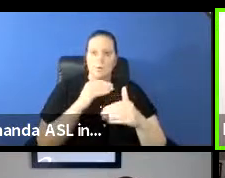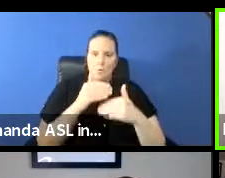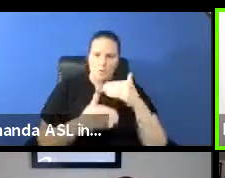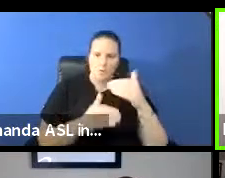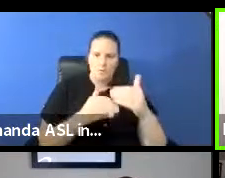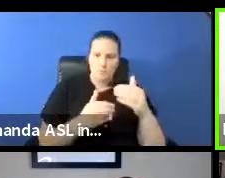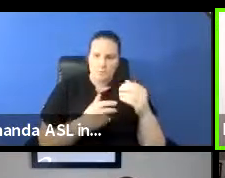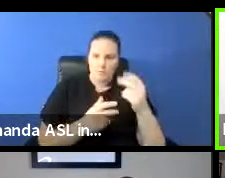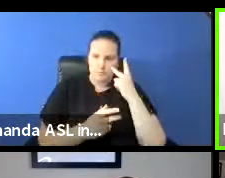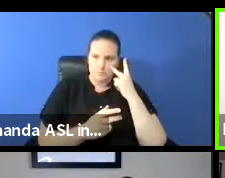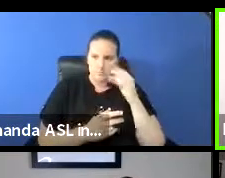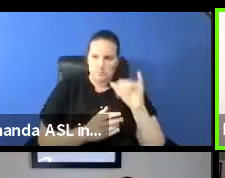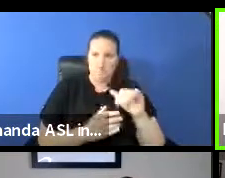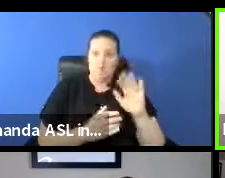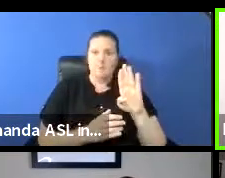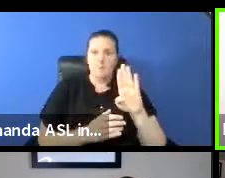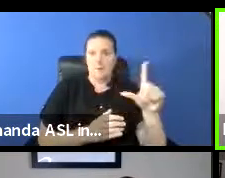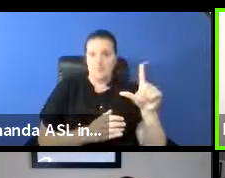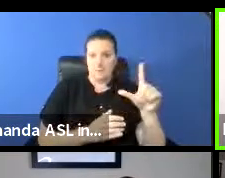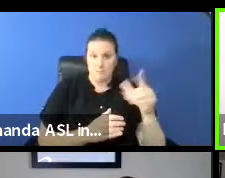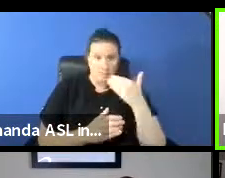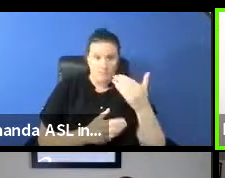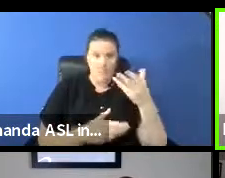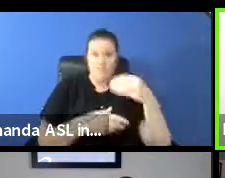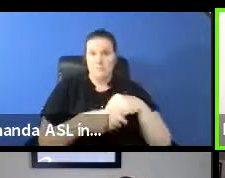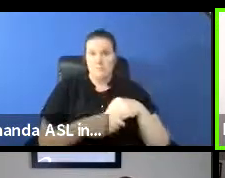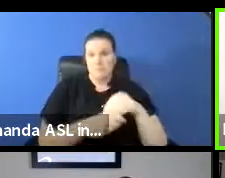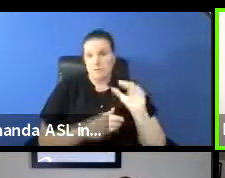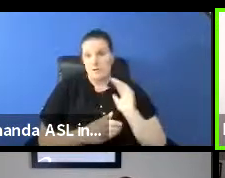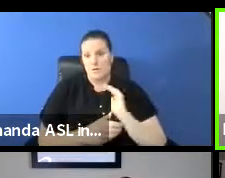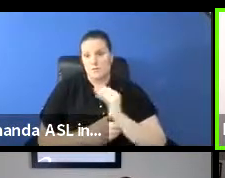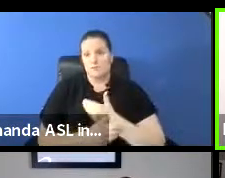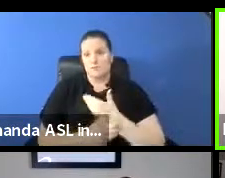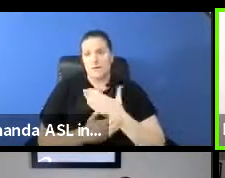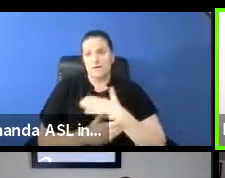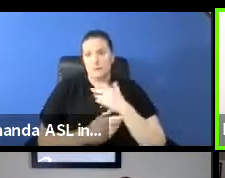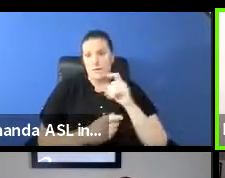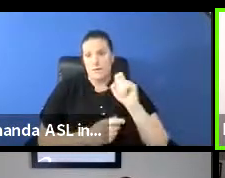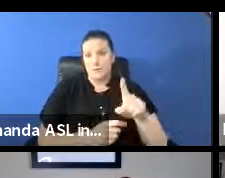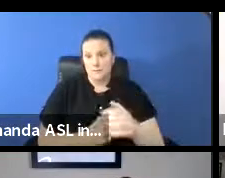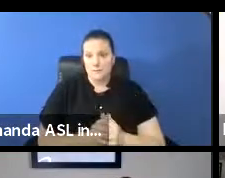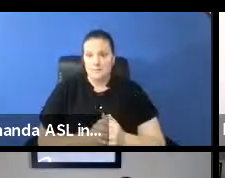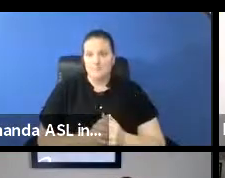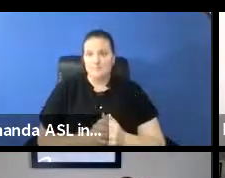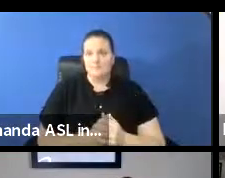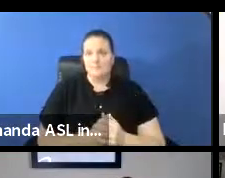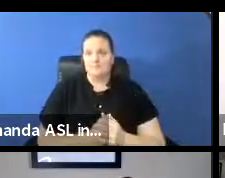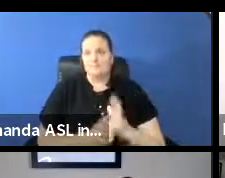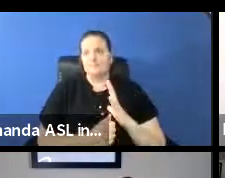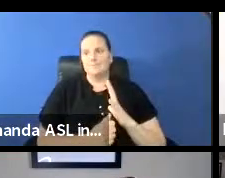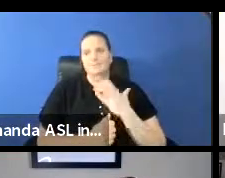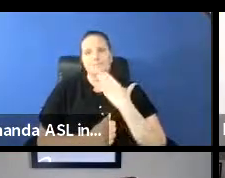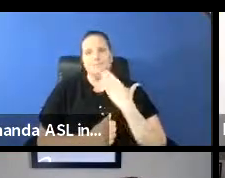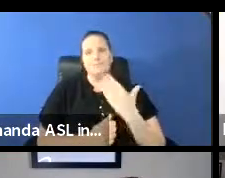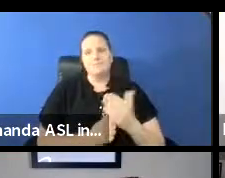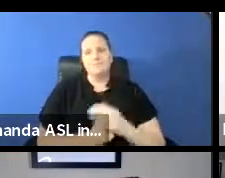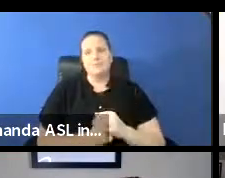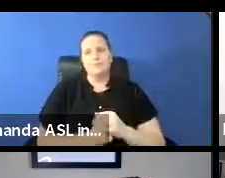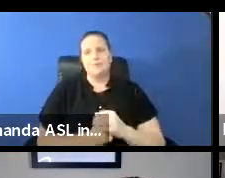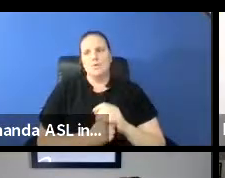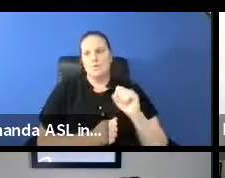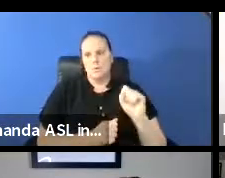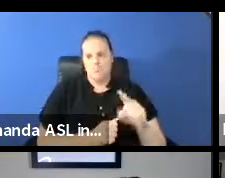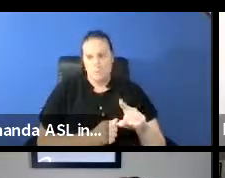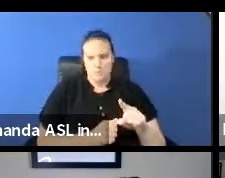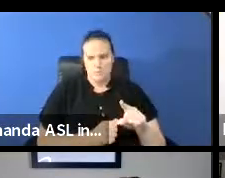Summit presentation. But Bill, thank you for joining us. Glad you could ask your question. Go ahead. Sure, thank you very much. Hey, just a quick